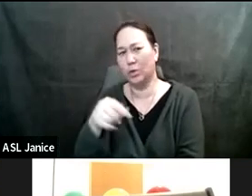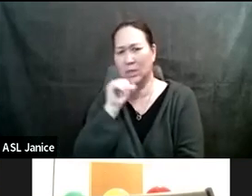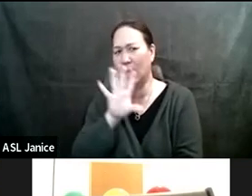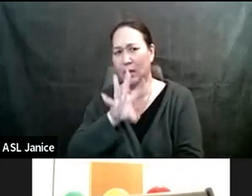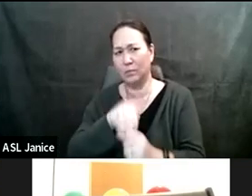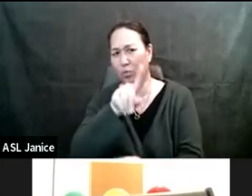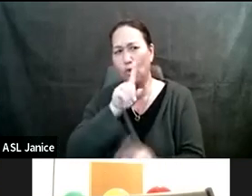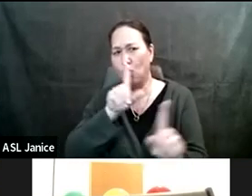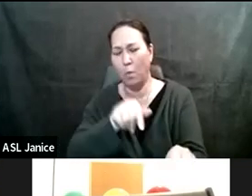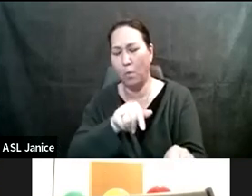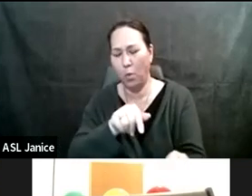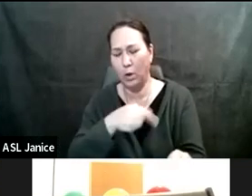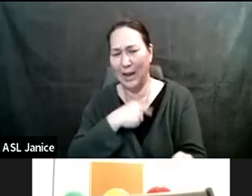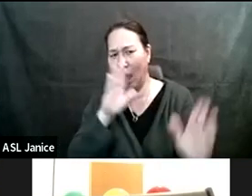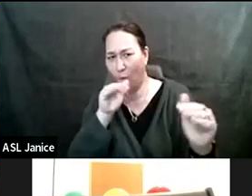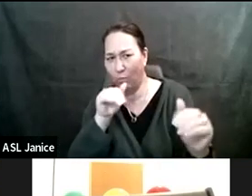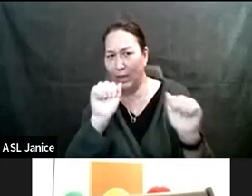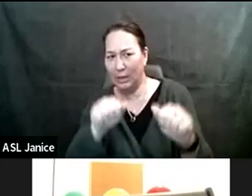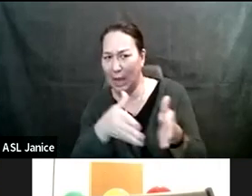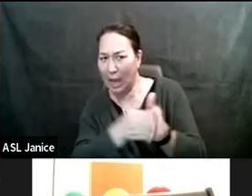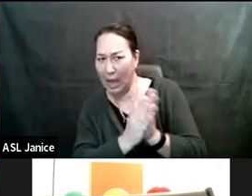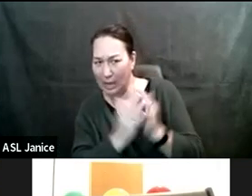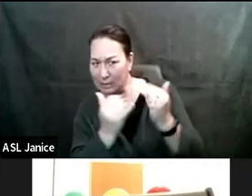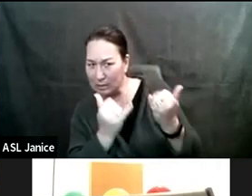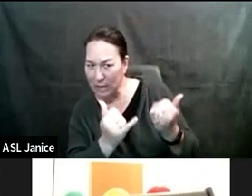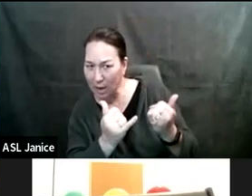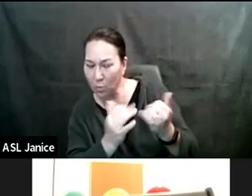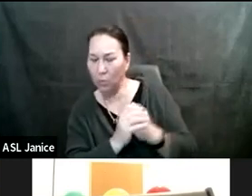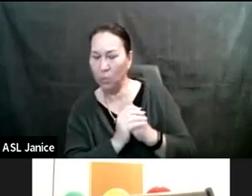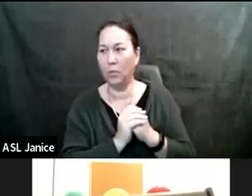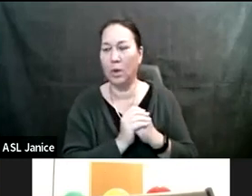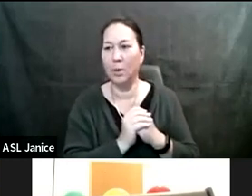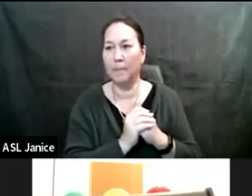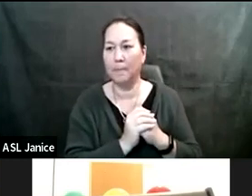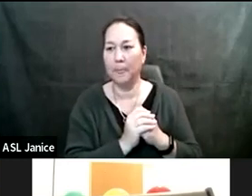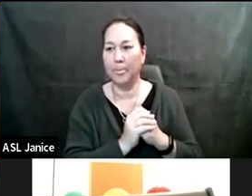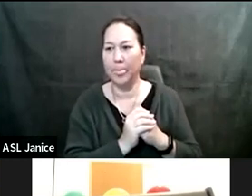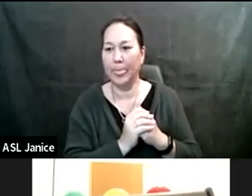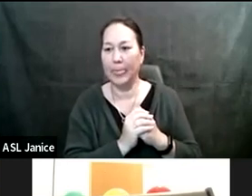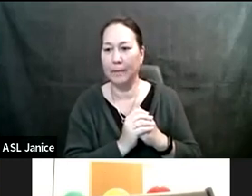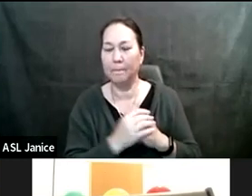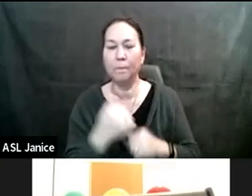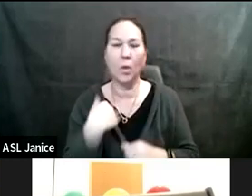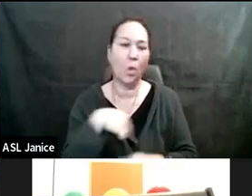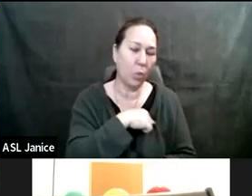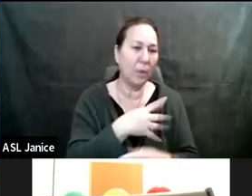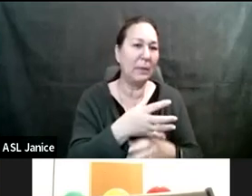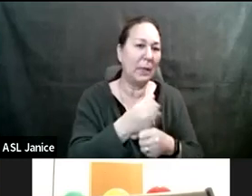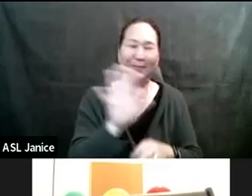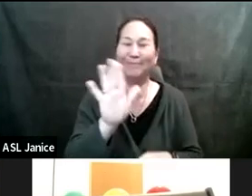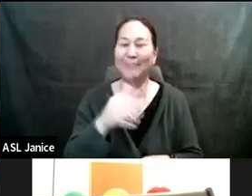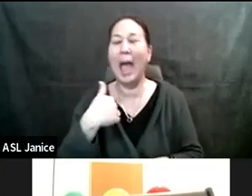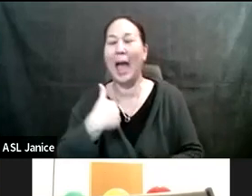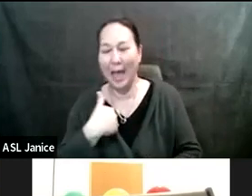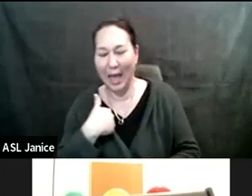but um hopefully I can ask about it now I think you know we've been getting or I've been getting letters about